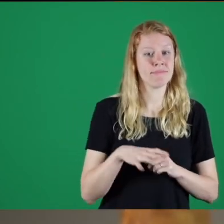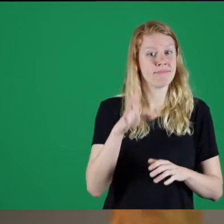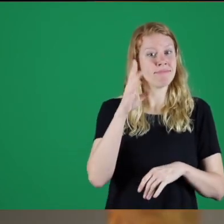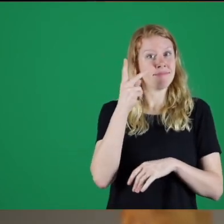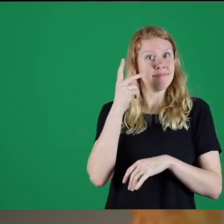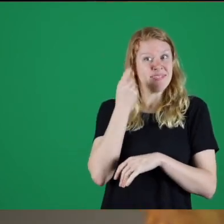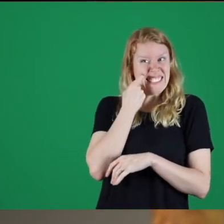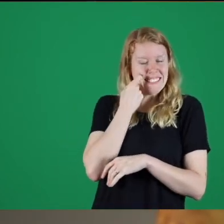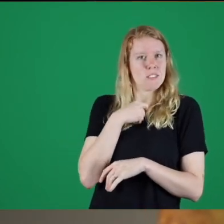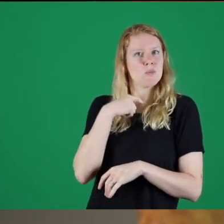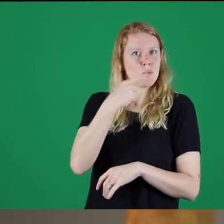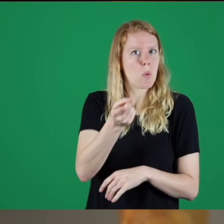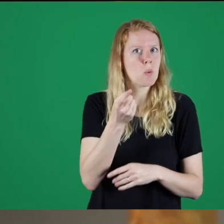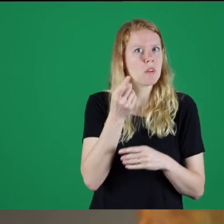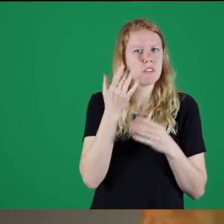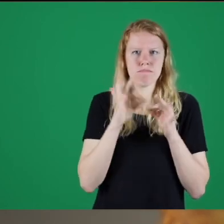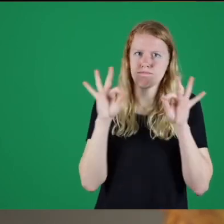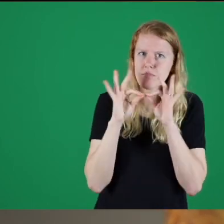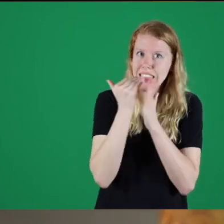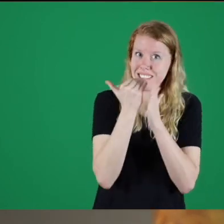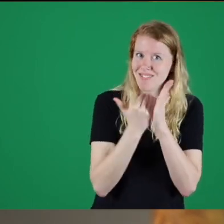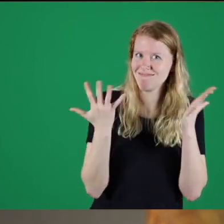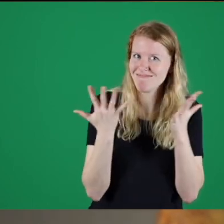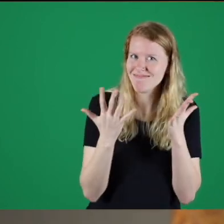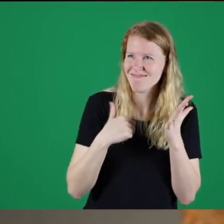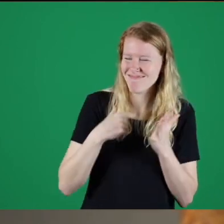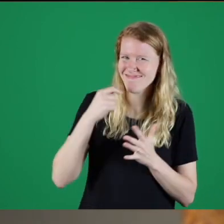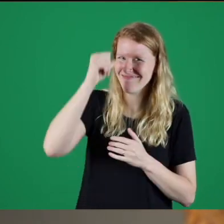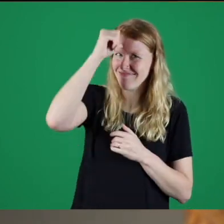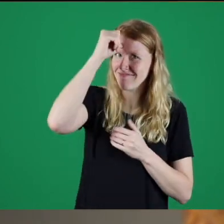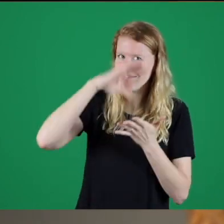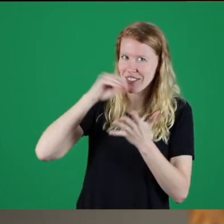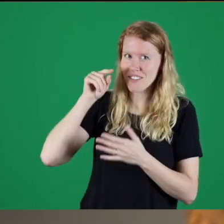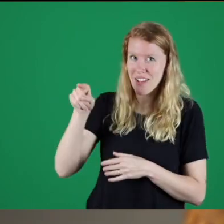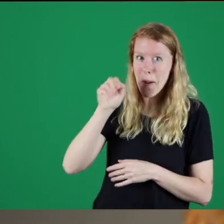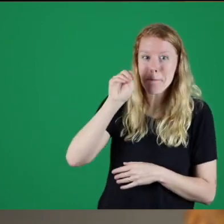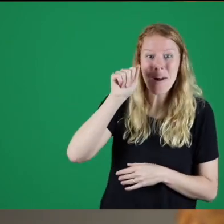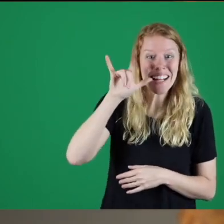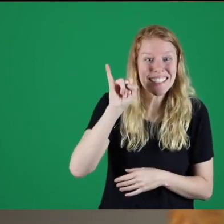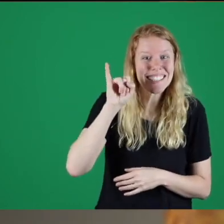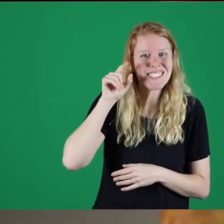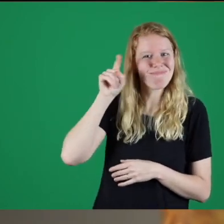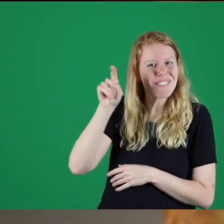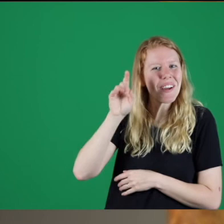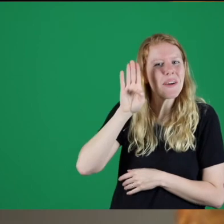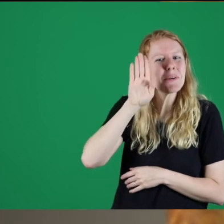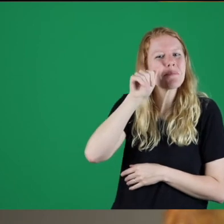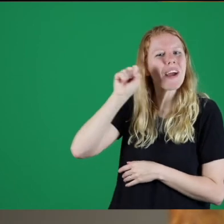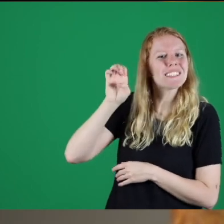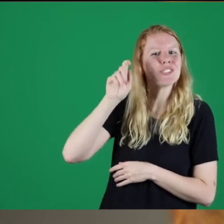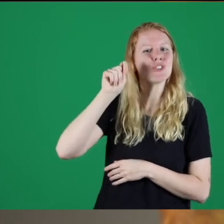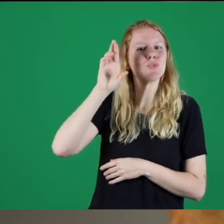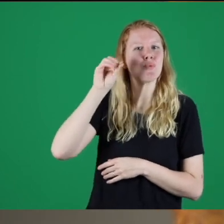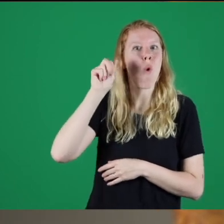learned a valuable lesson when I went to West Africa, to Mali, studying under the famous storyteller Basse